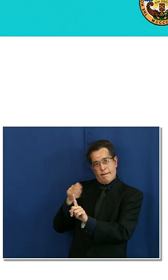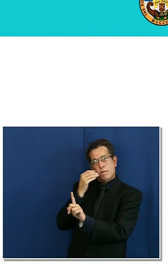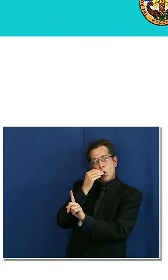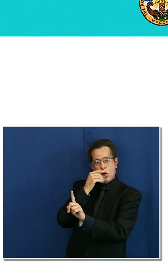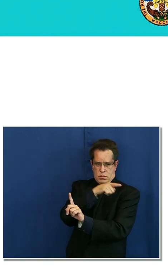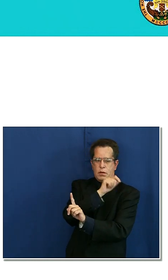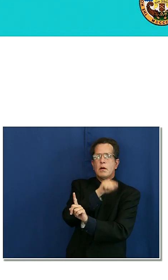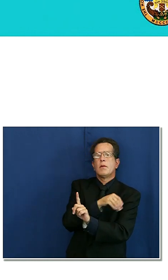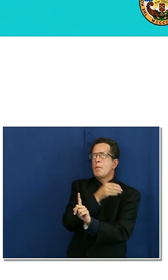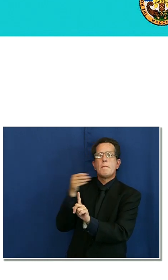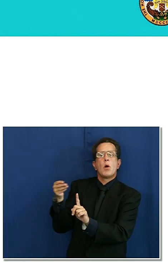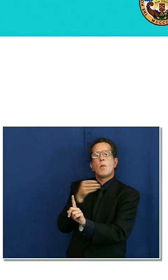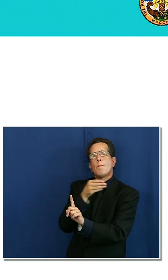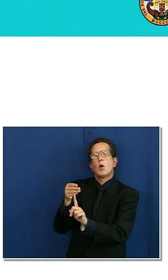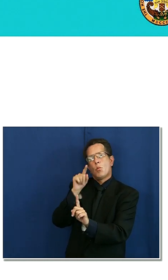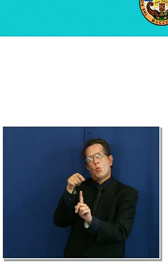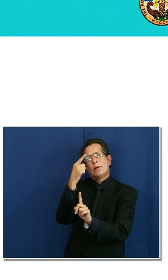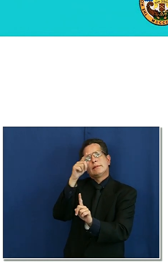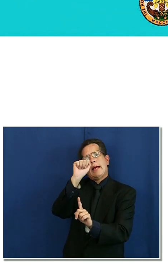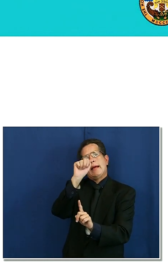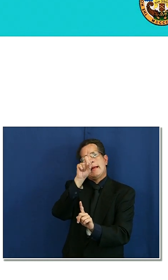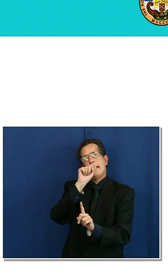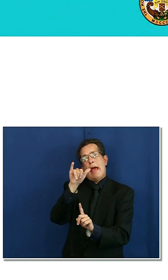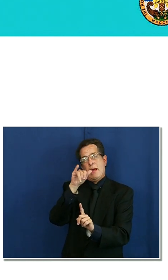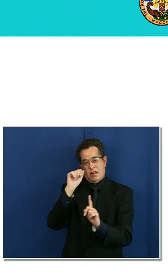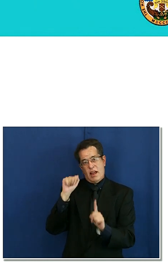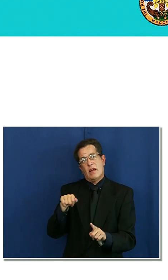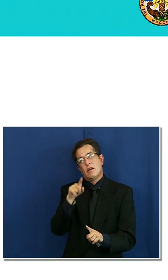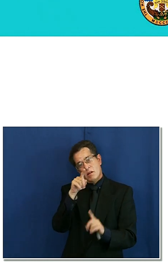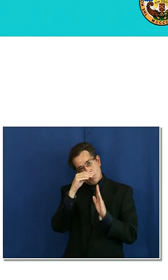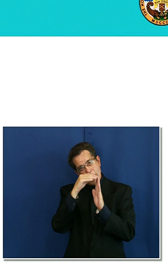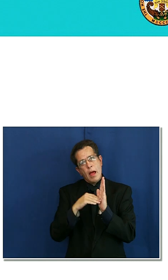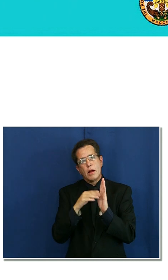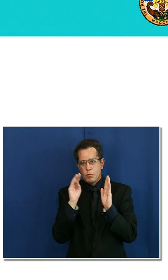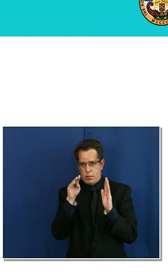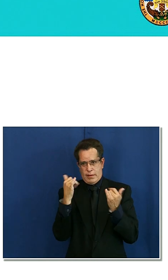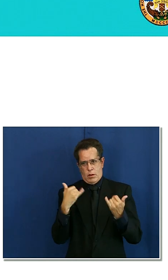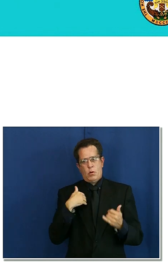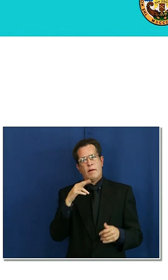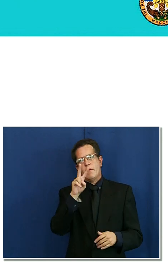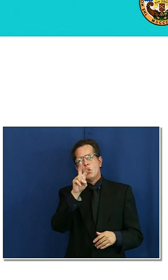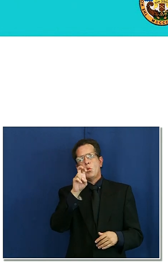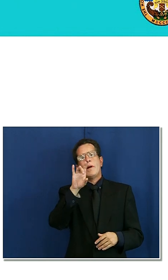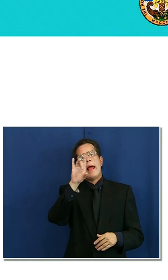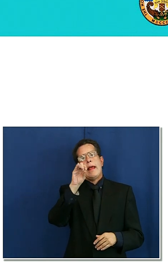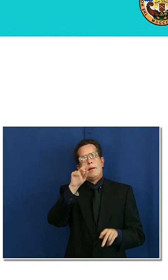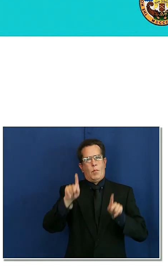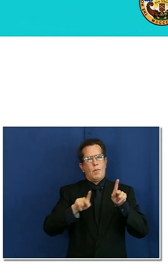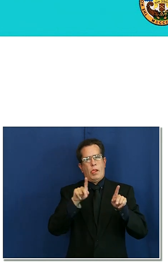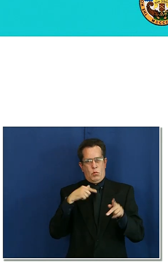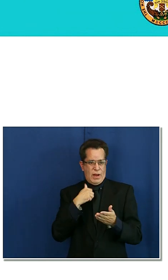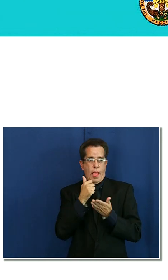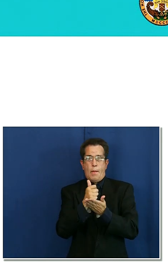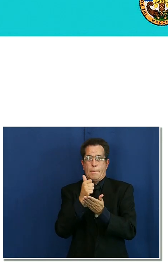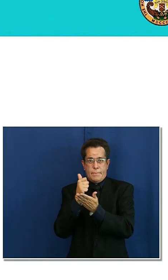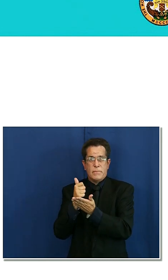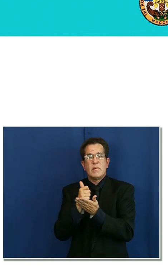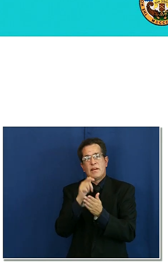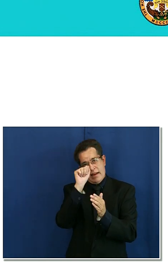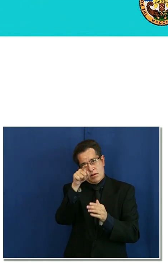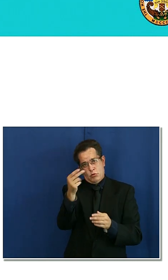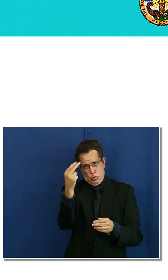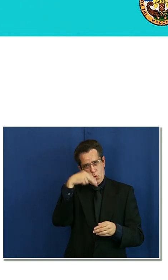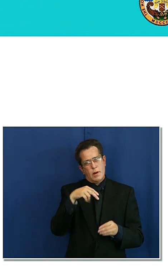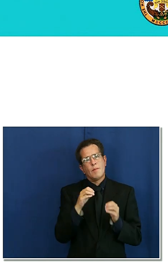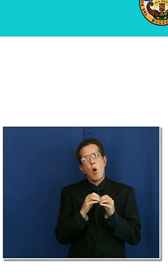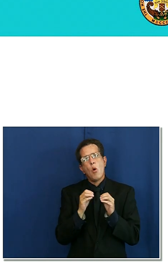prepare or obtain meals. We are currently serving 280 people in Great Plates 2.0, and we can also enroll many